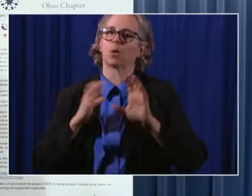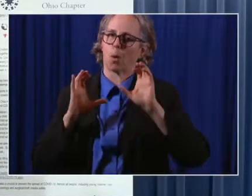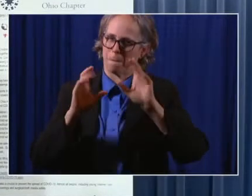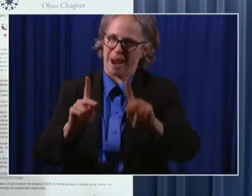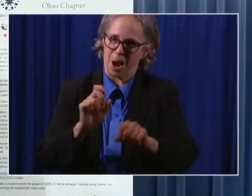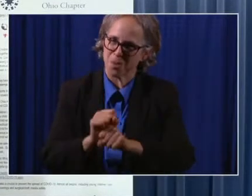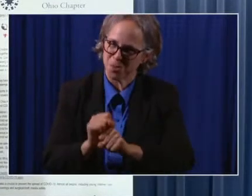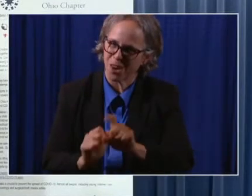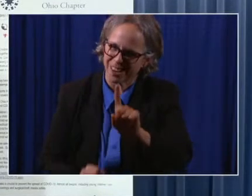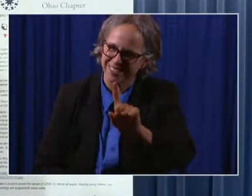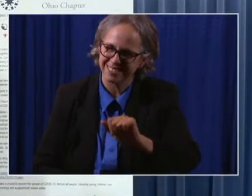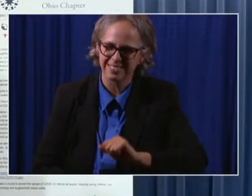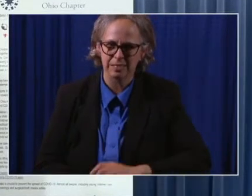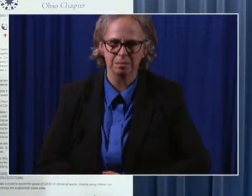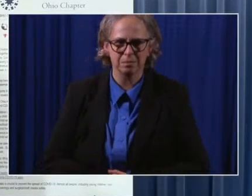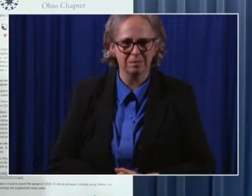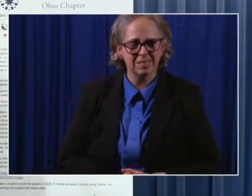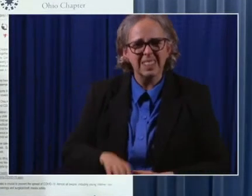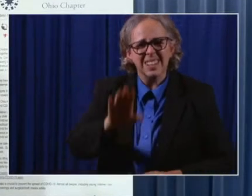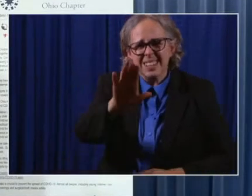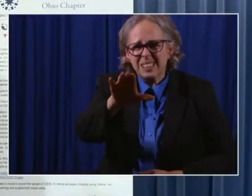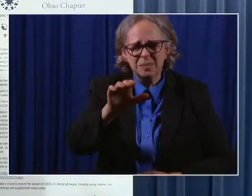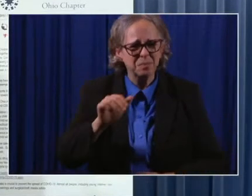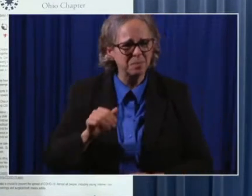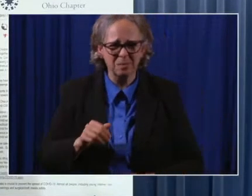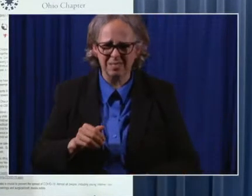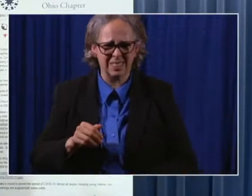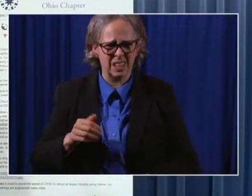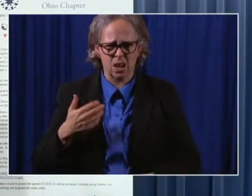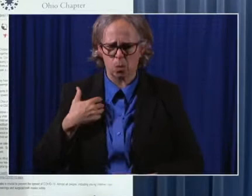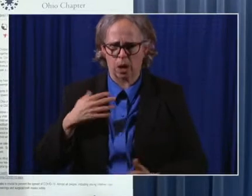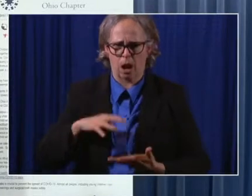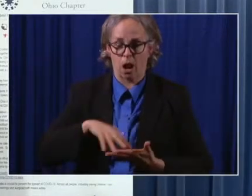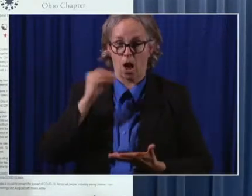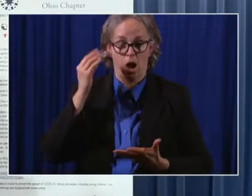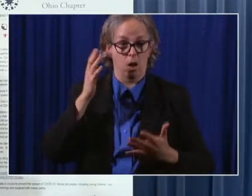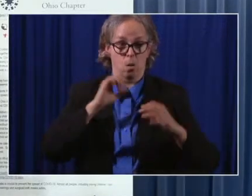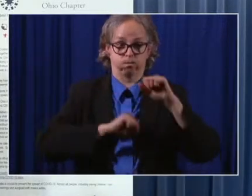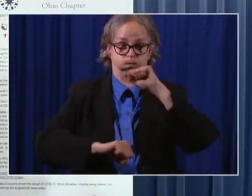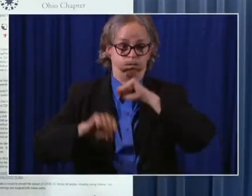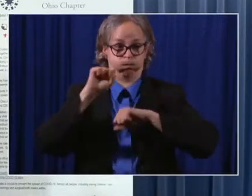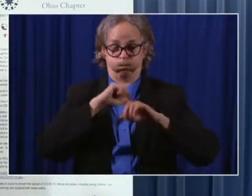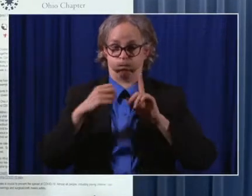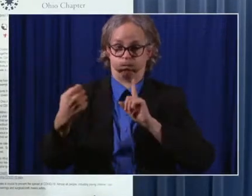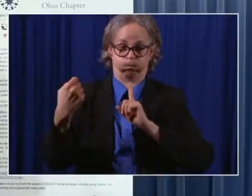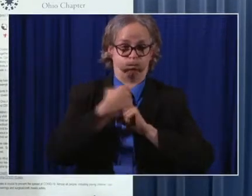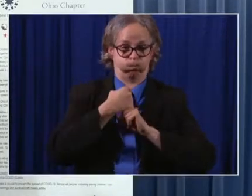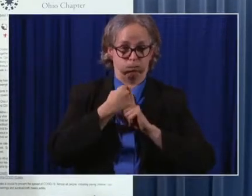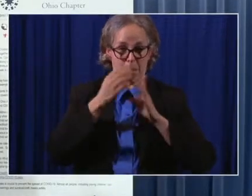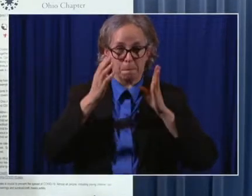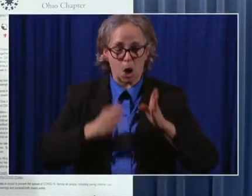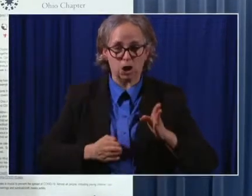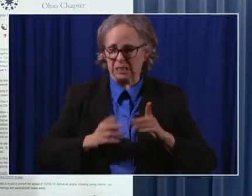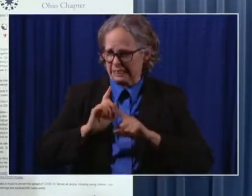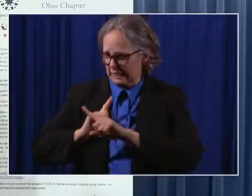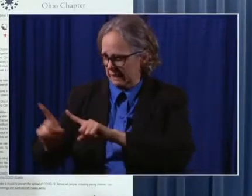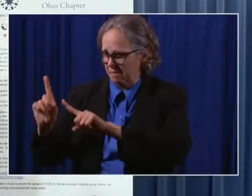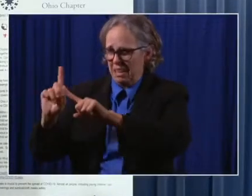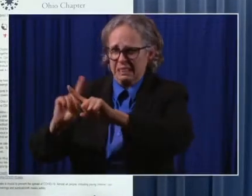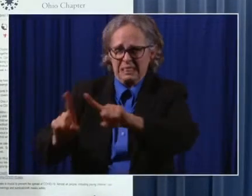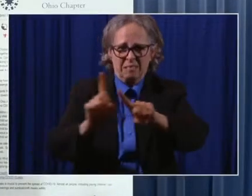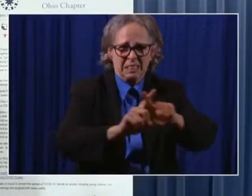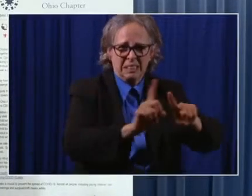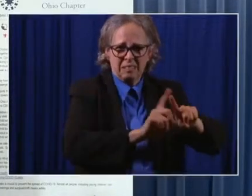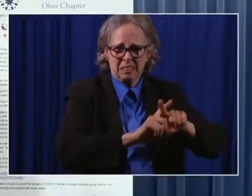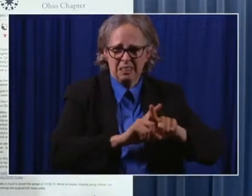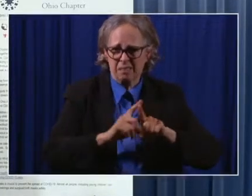that varies from each individual that comes down with the virus. But unfortunately for us, it took a